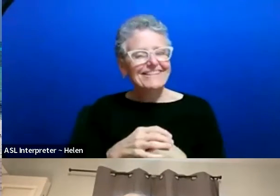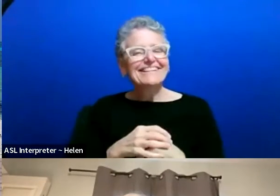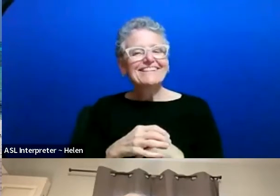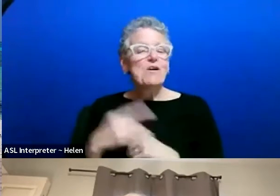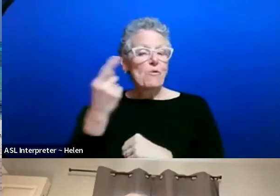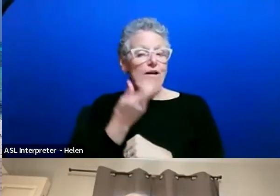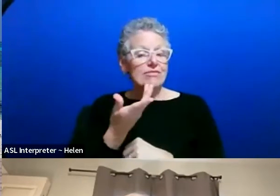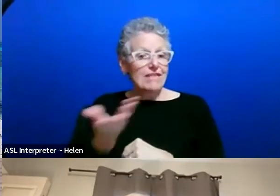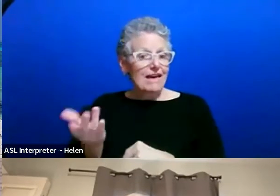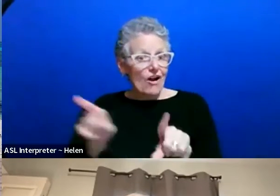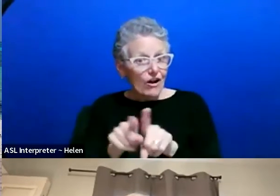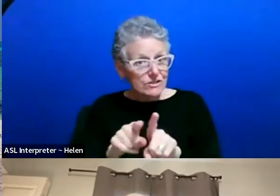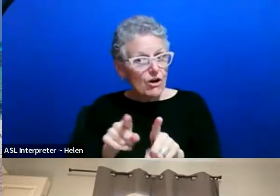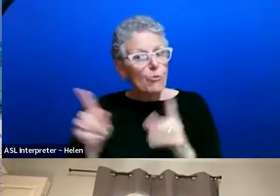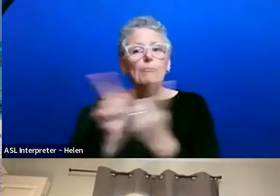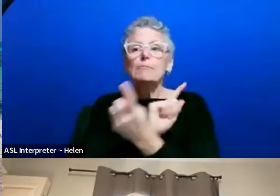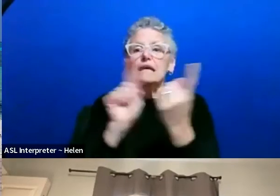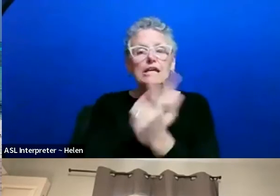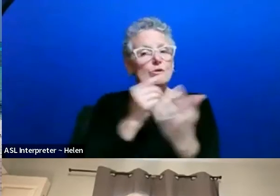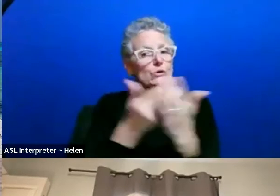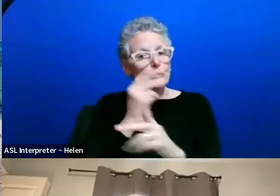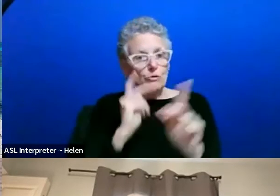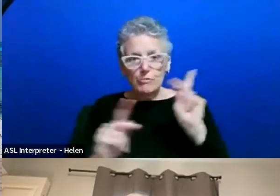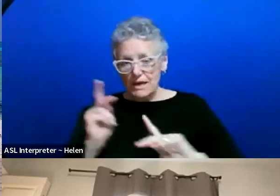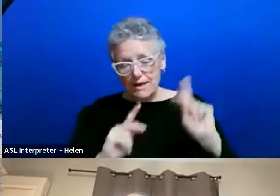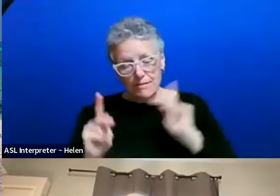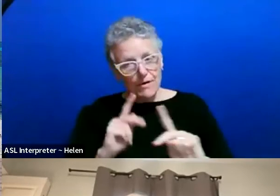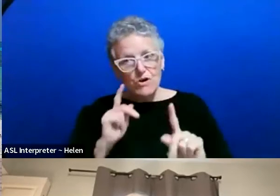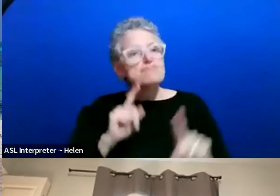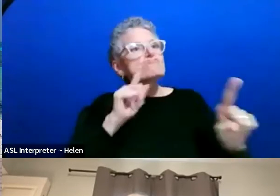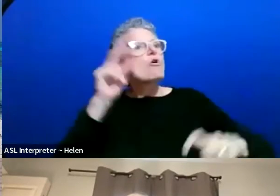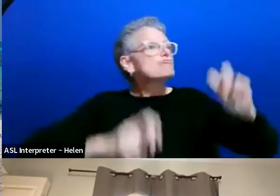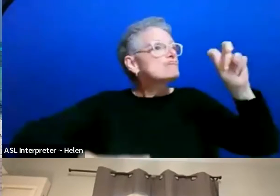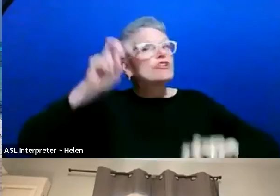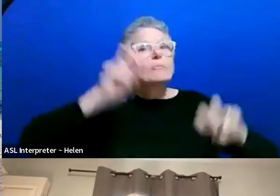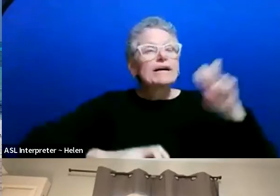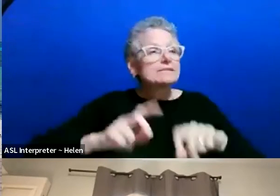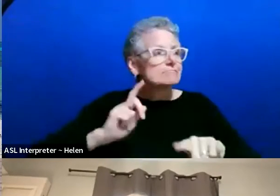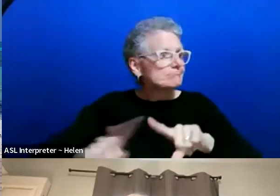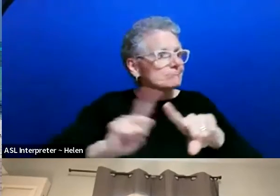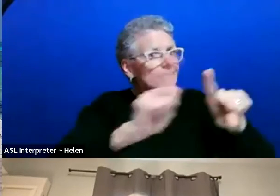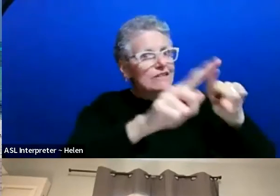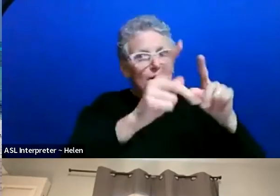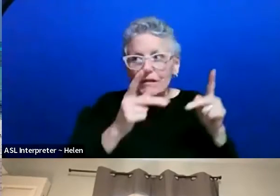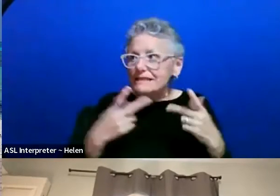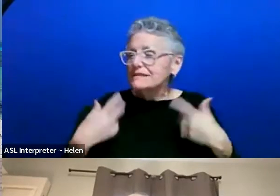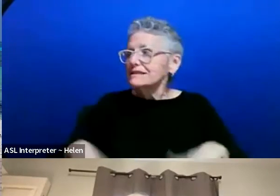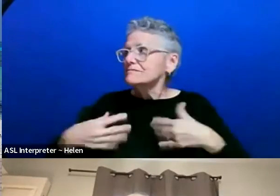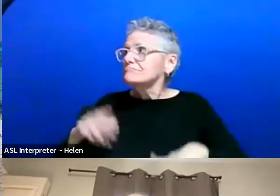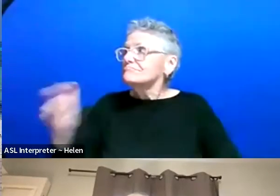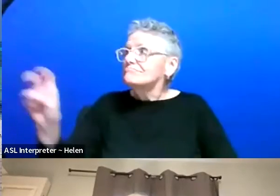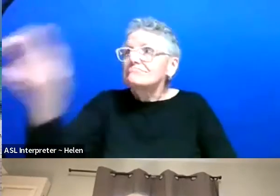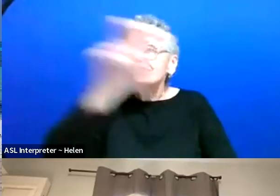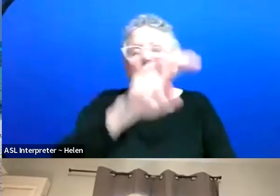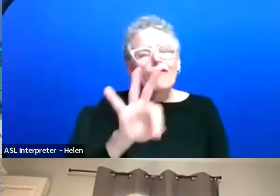things too is you do get to meet people. So it's not, you go to these tournaments and all these different places, and it's a lot of fun